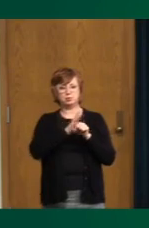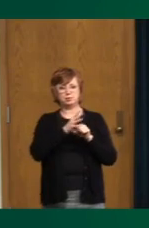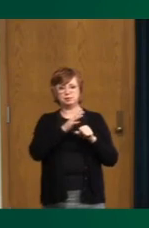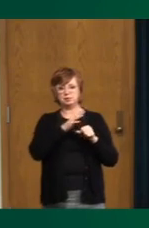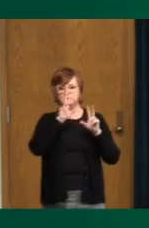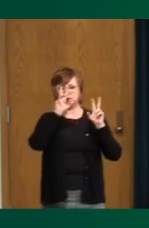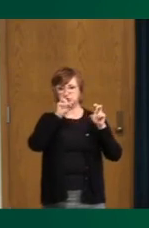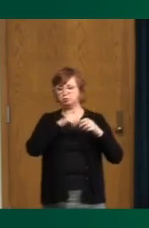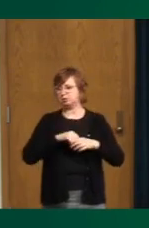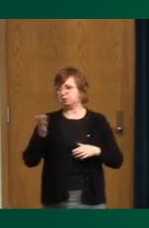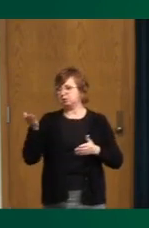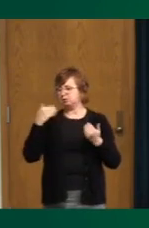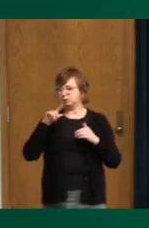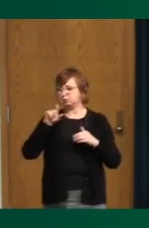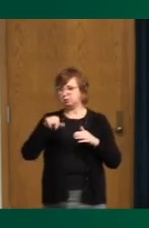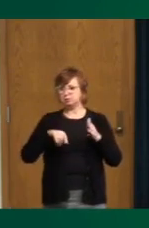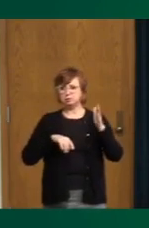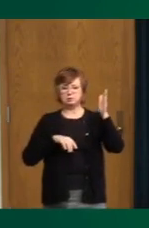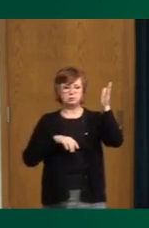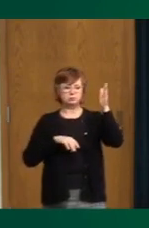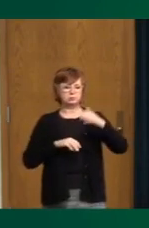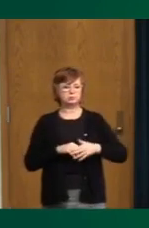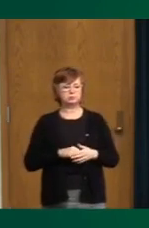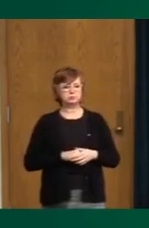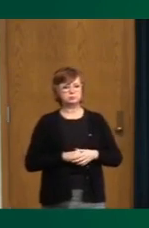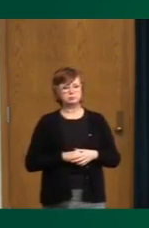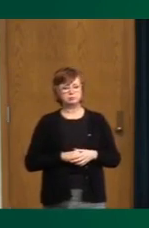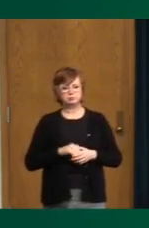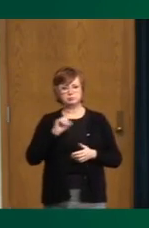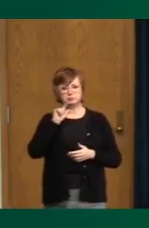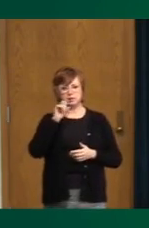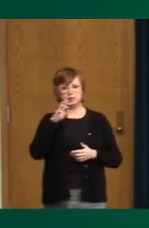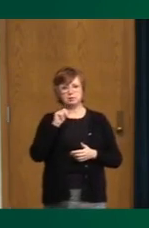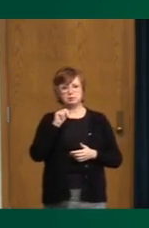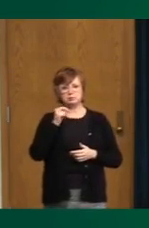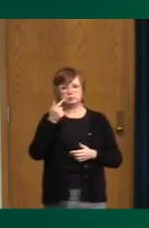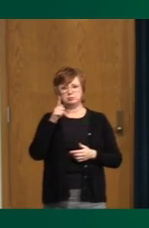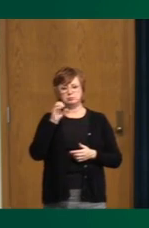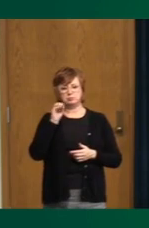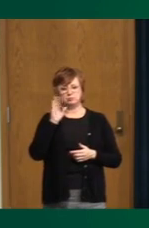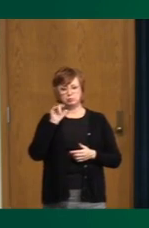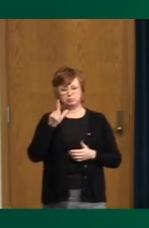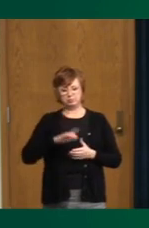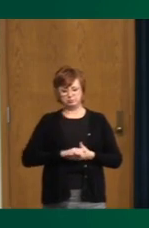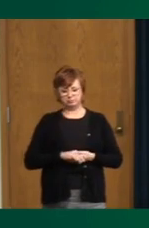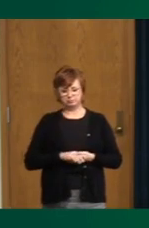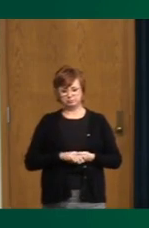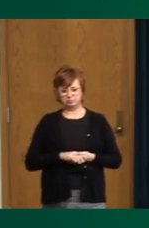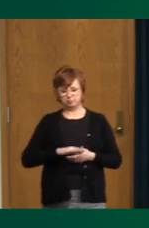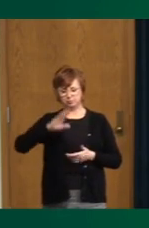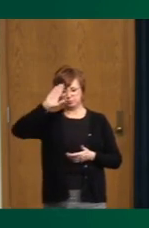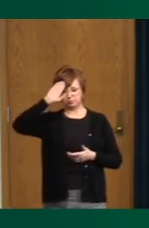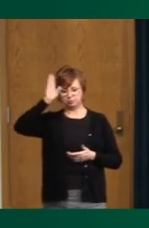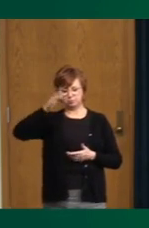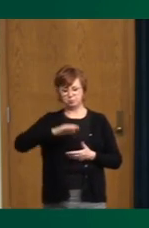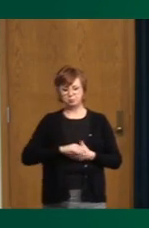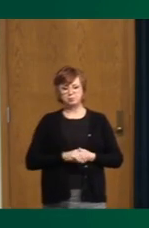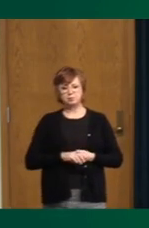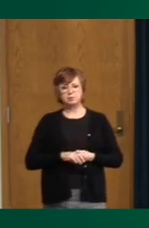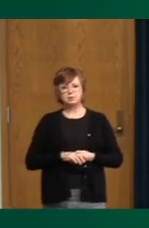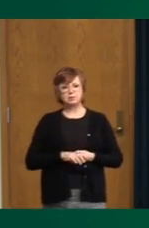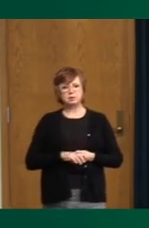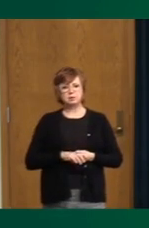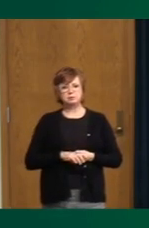line. We have Allison Bamford with Global. Hi there. Premier Moe, over the